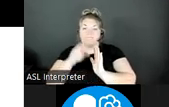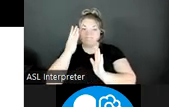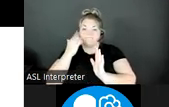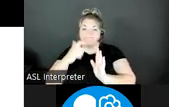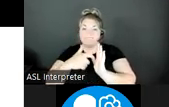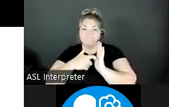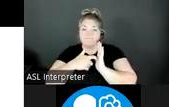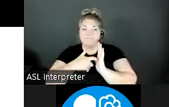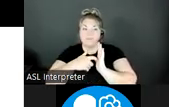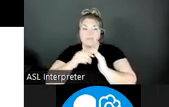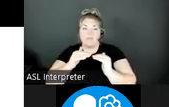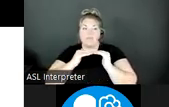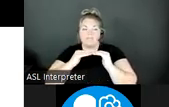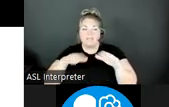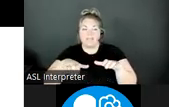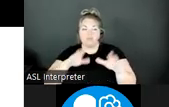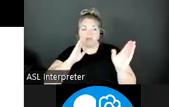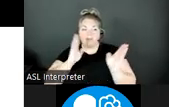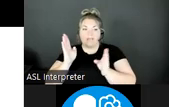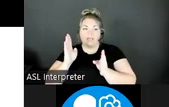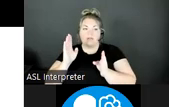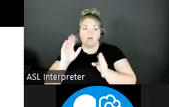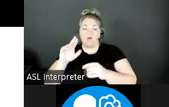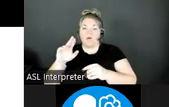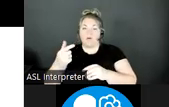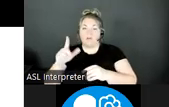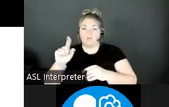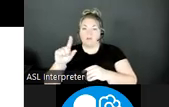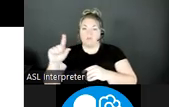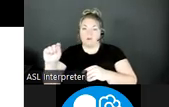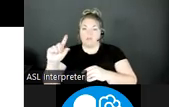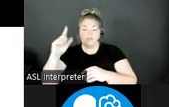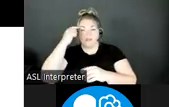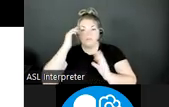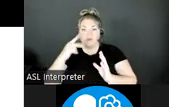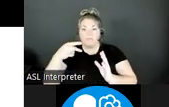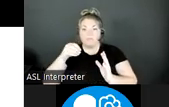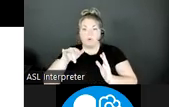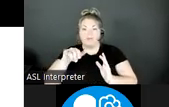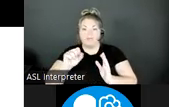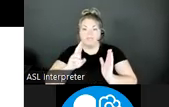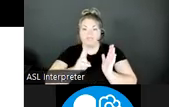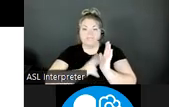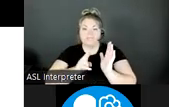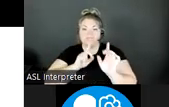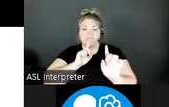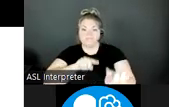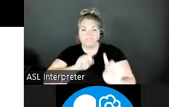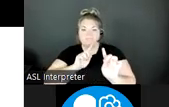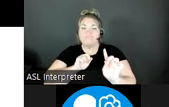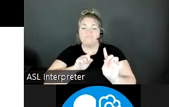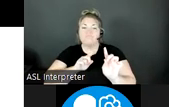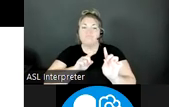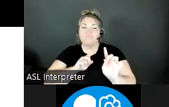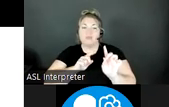requirement of the Equity Action Plan. In August 2020, Governor Polis signed this executive order that